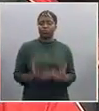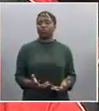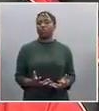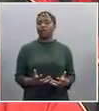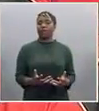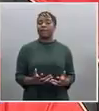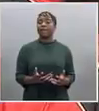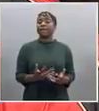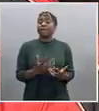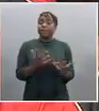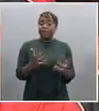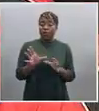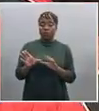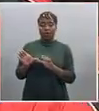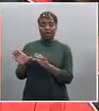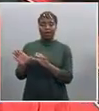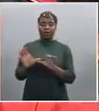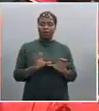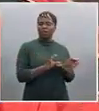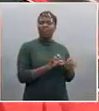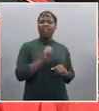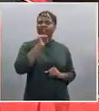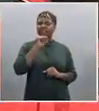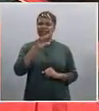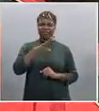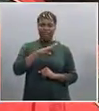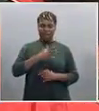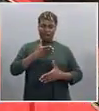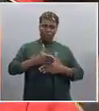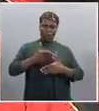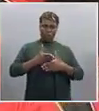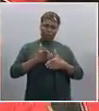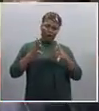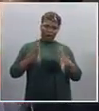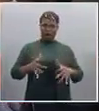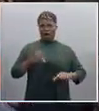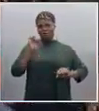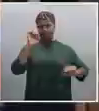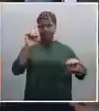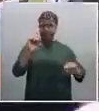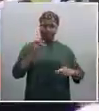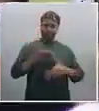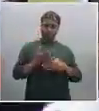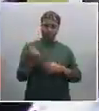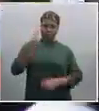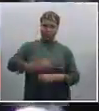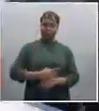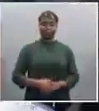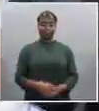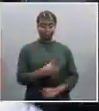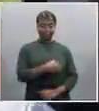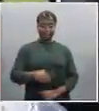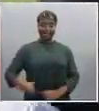are also on this side. It's okay. It's workers marching. It's a workers' day. President Cyril